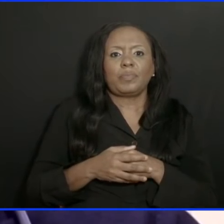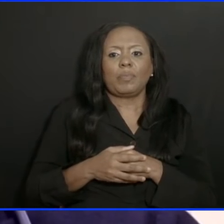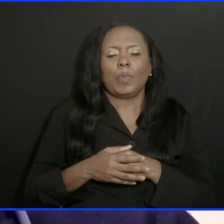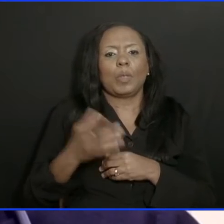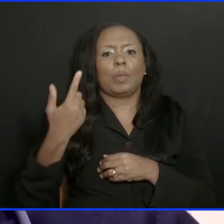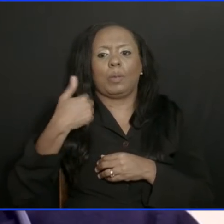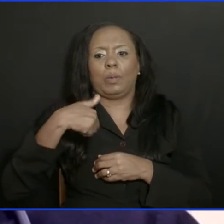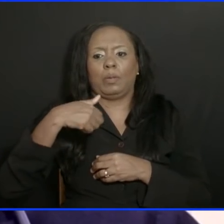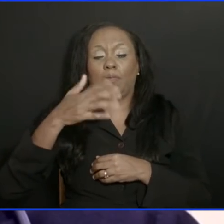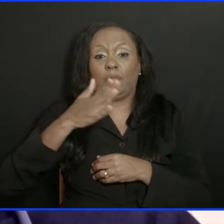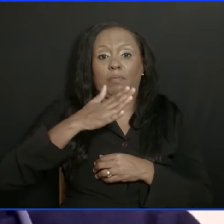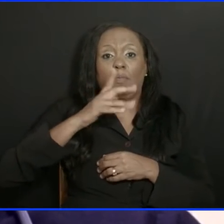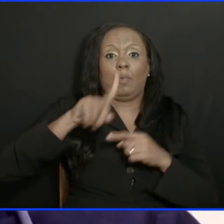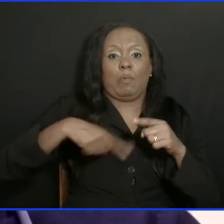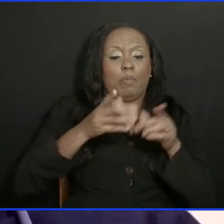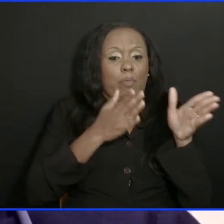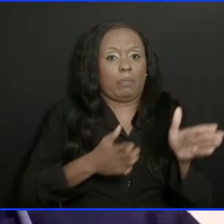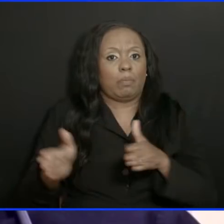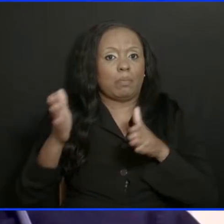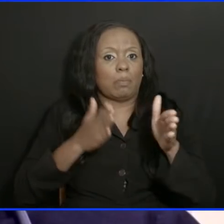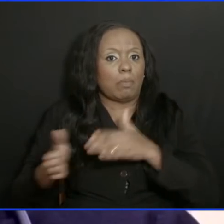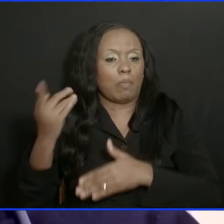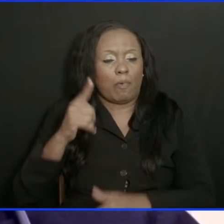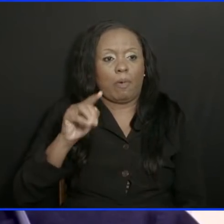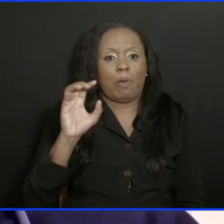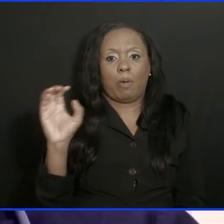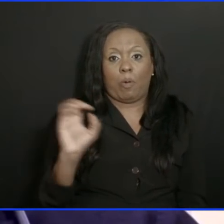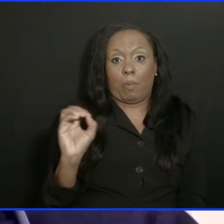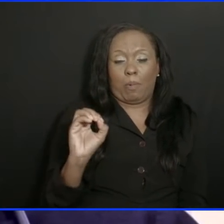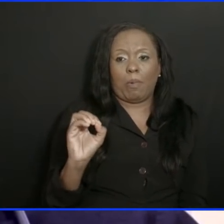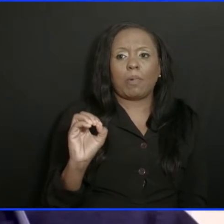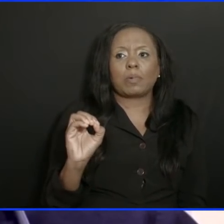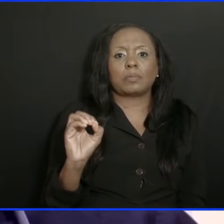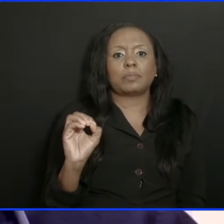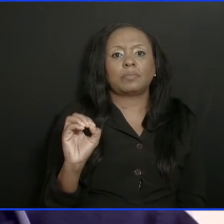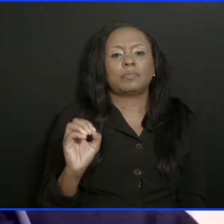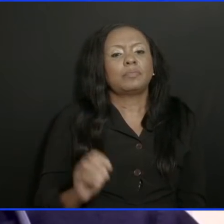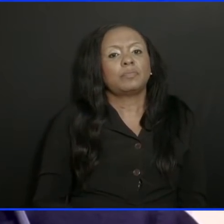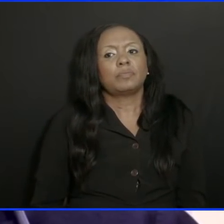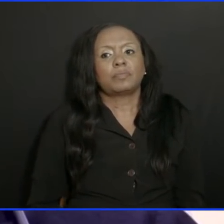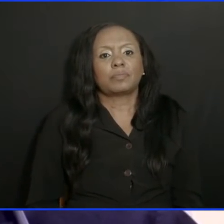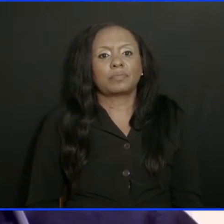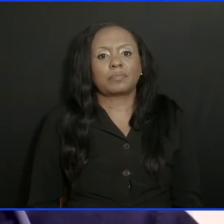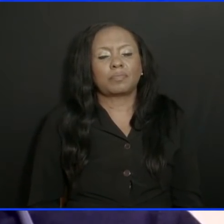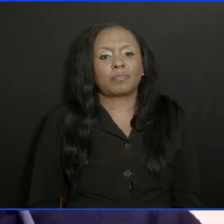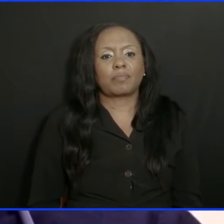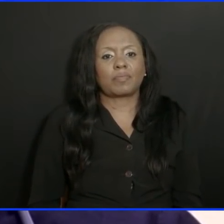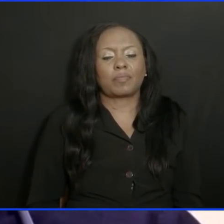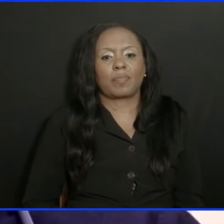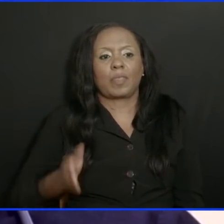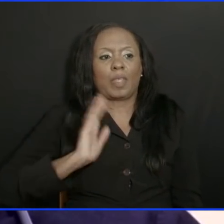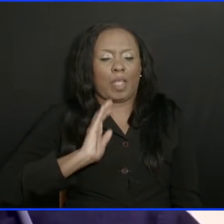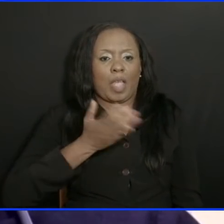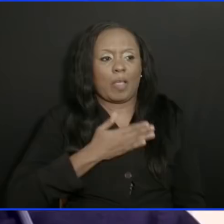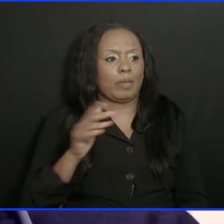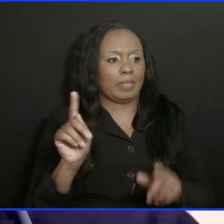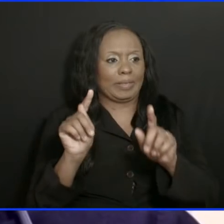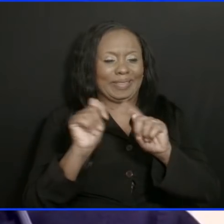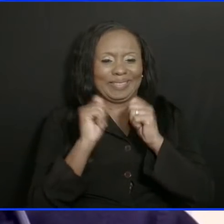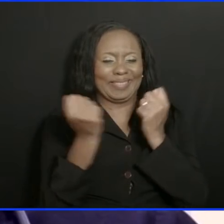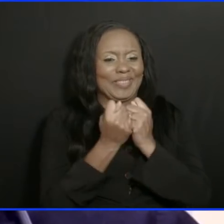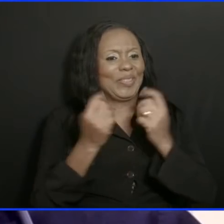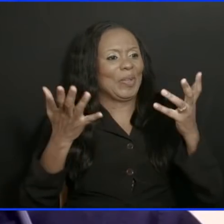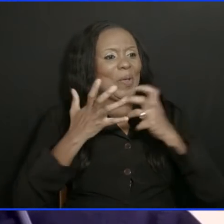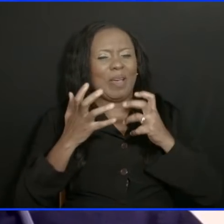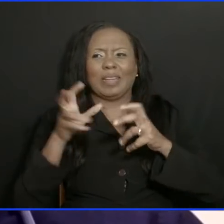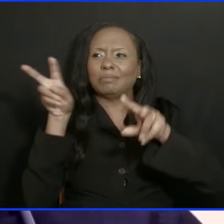phase for Omicron, and the advent of Omicron, I've always said that what we've always done, certainly as a team, is to look to see what's going